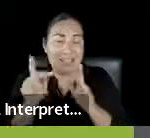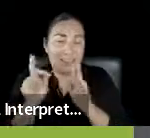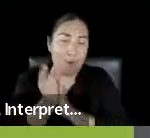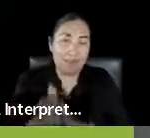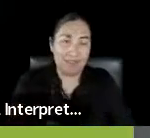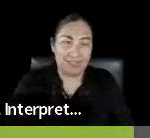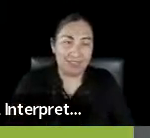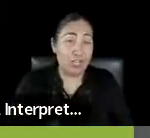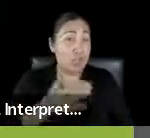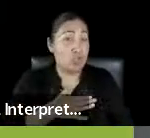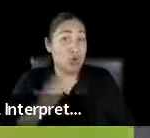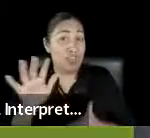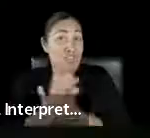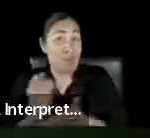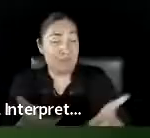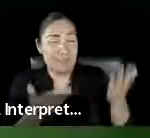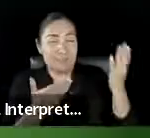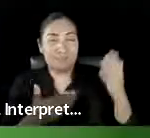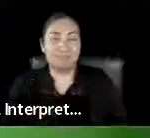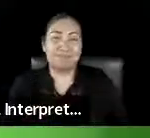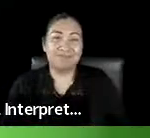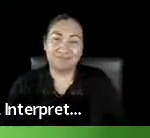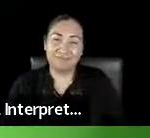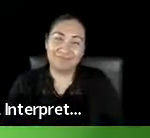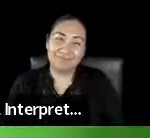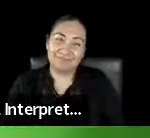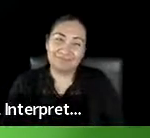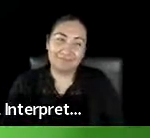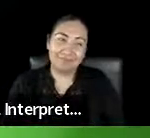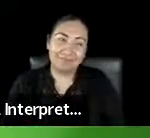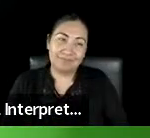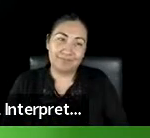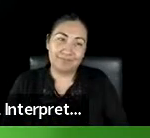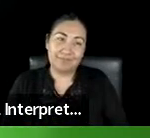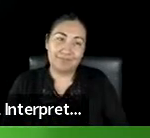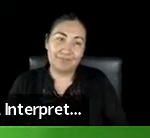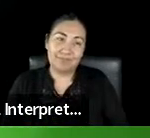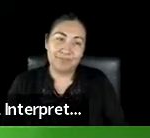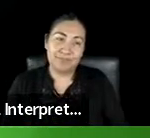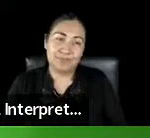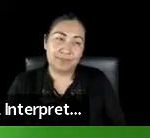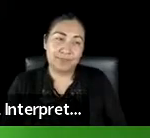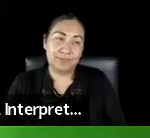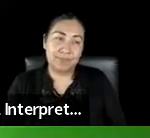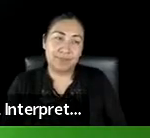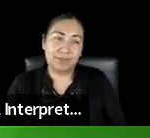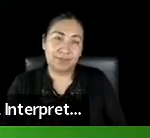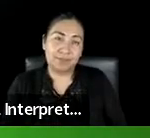Enjoy the films.